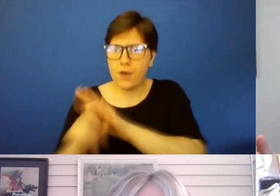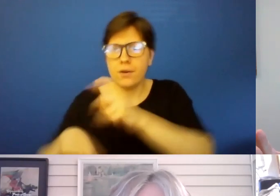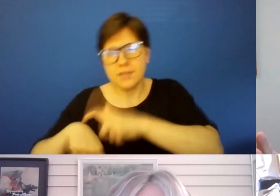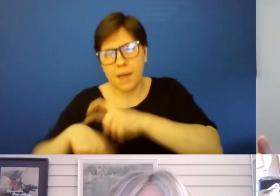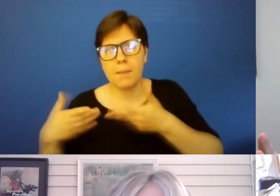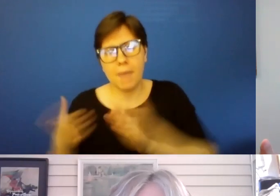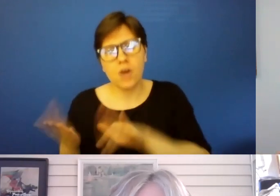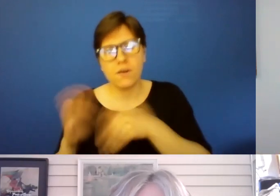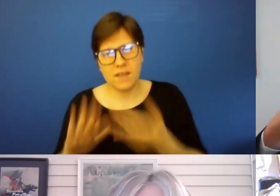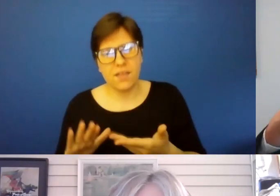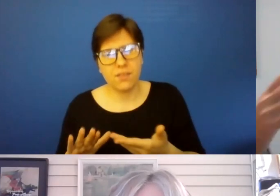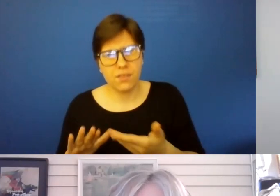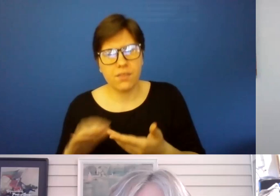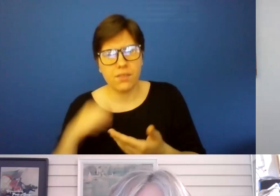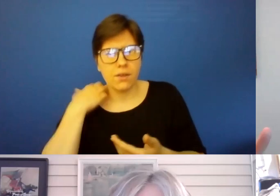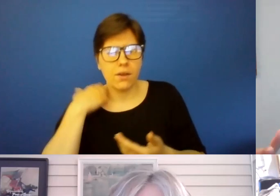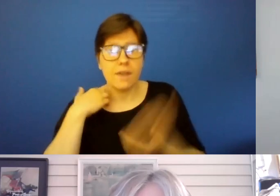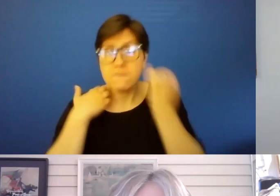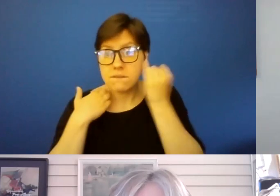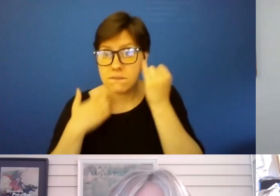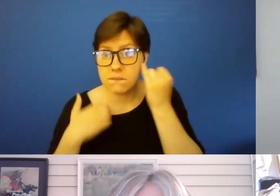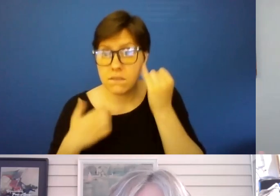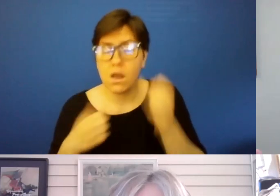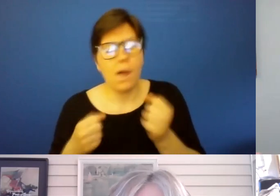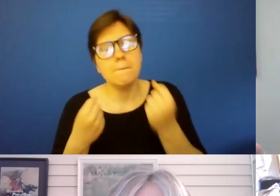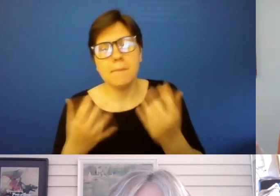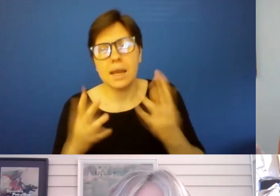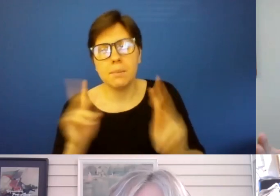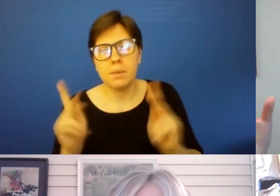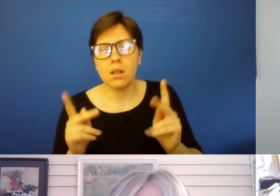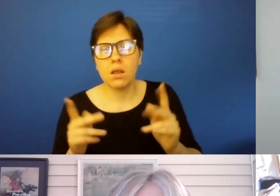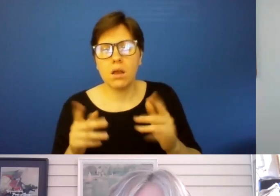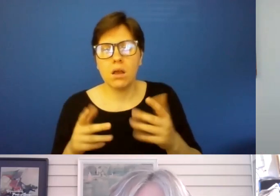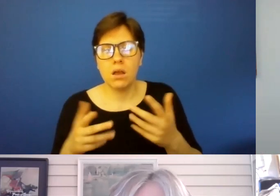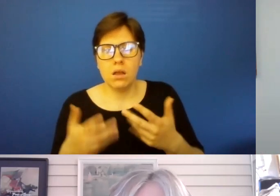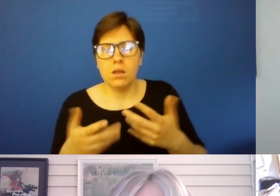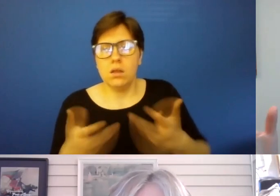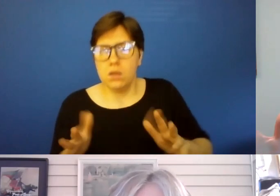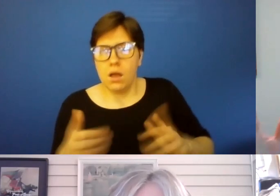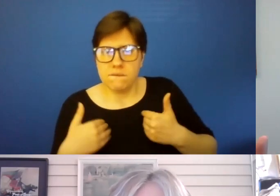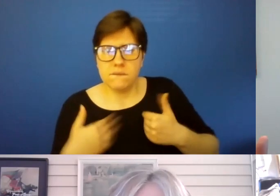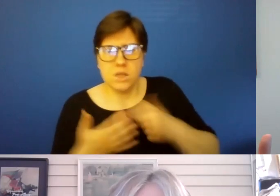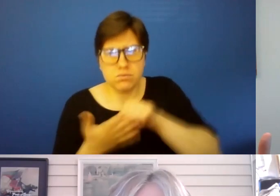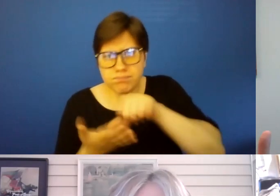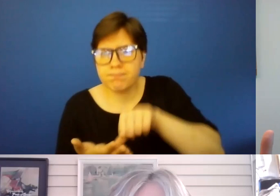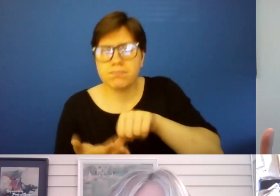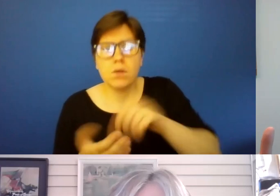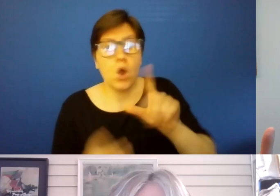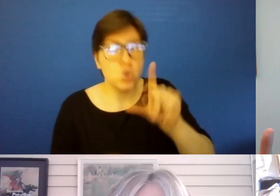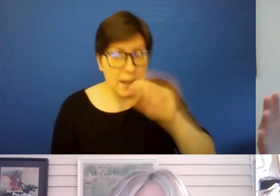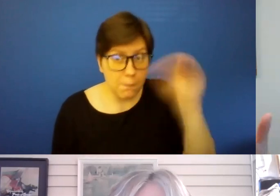death. Right? There's many, many people who have end-stage renal disease, hundreds of thousands, 20% of